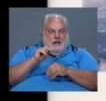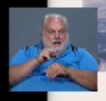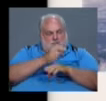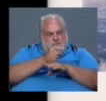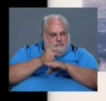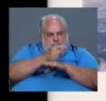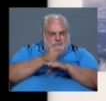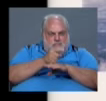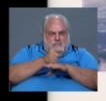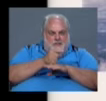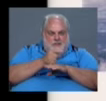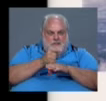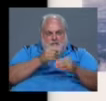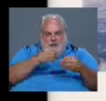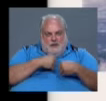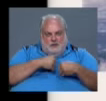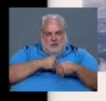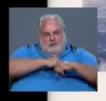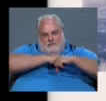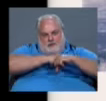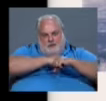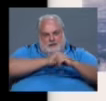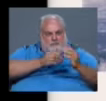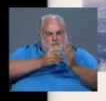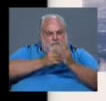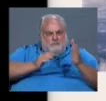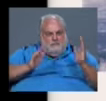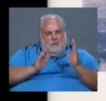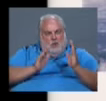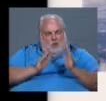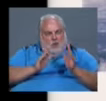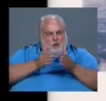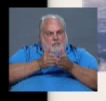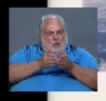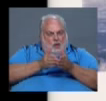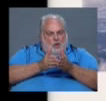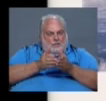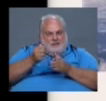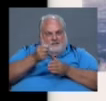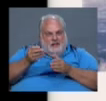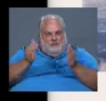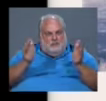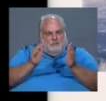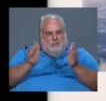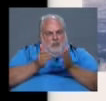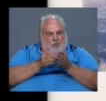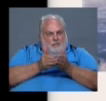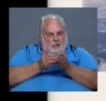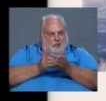ship, and that gives us a capability to defend against small boats, multiple small boats. Again, so